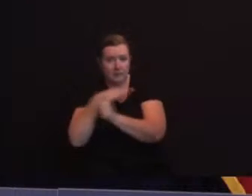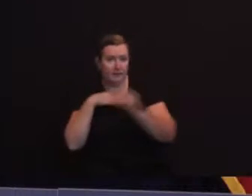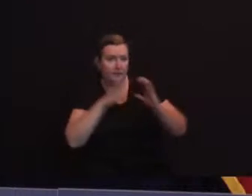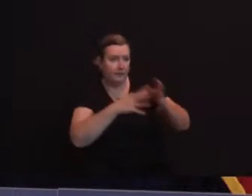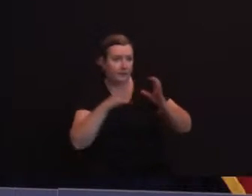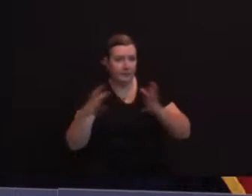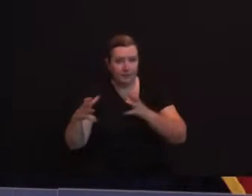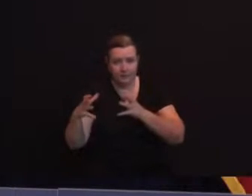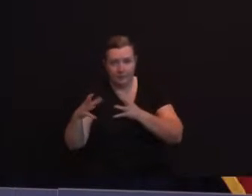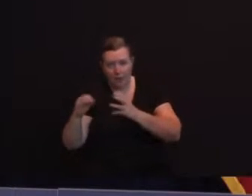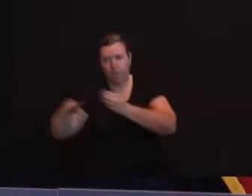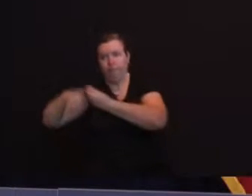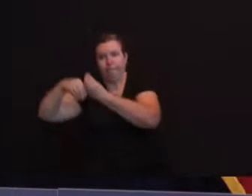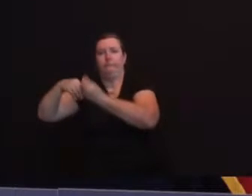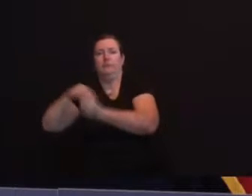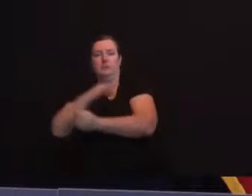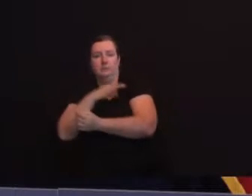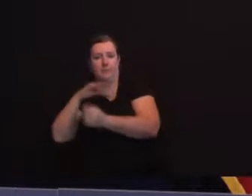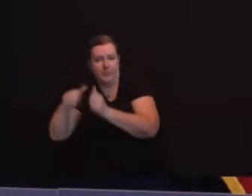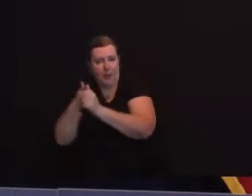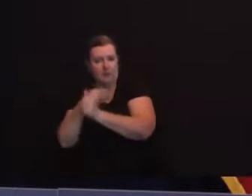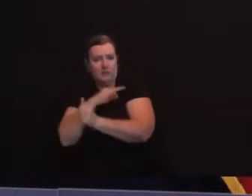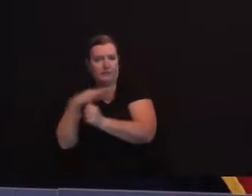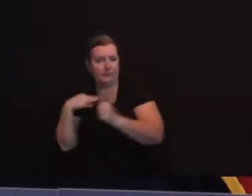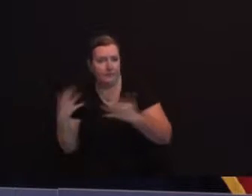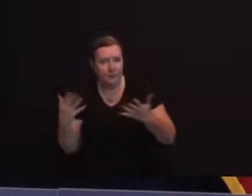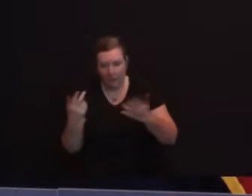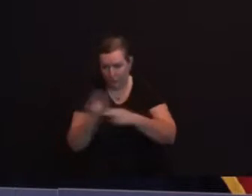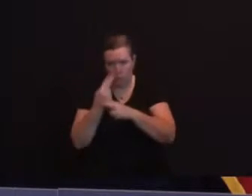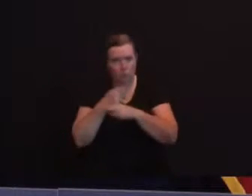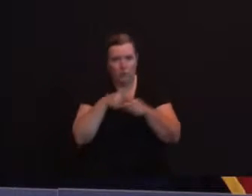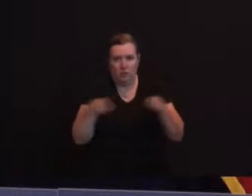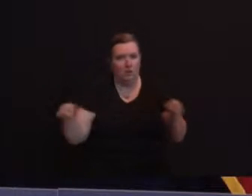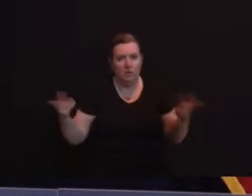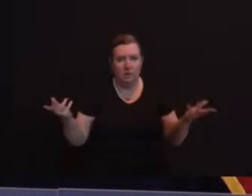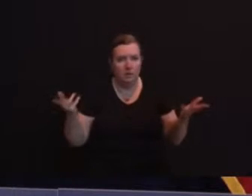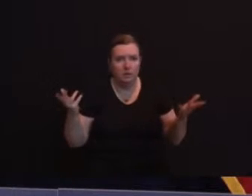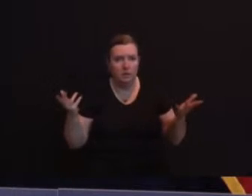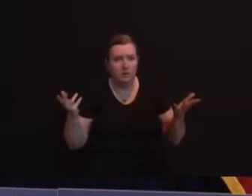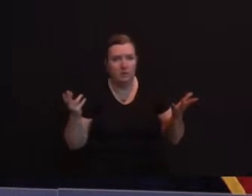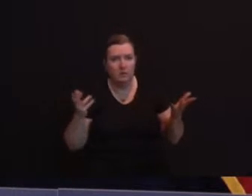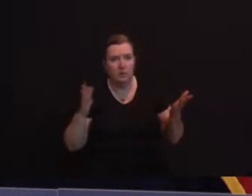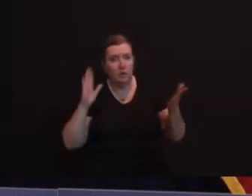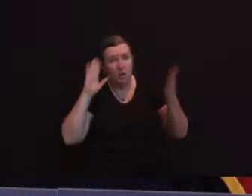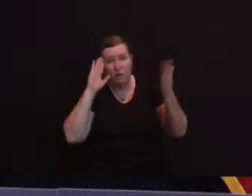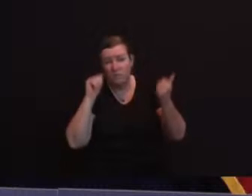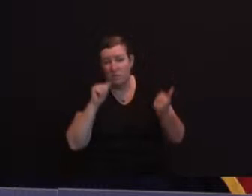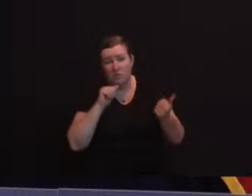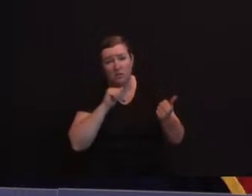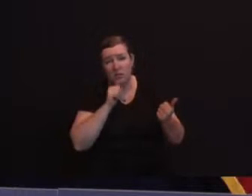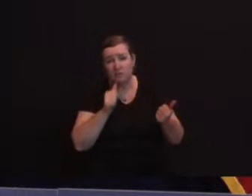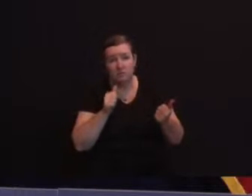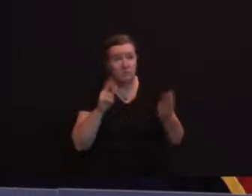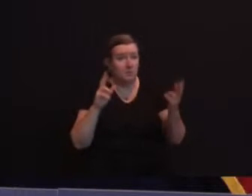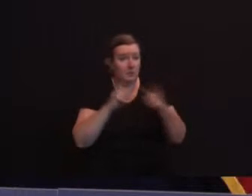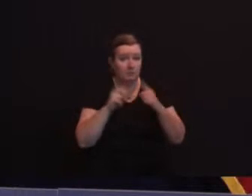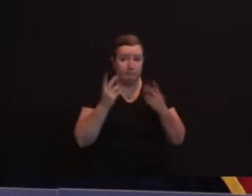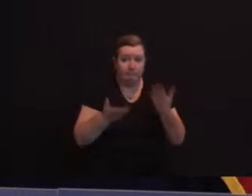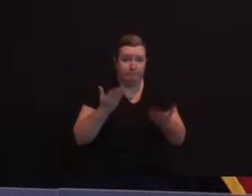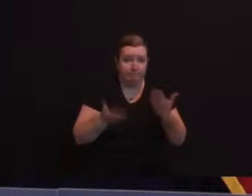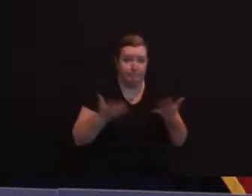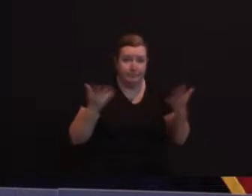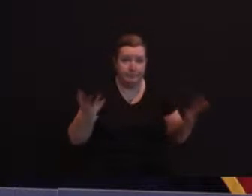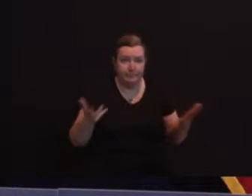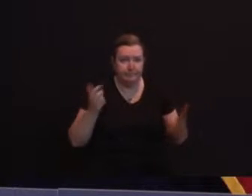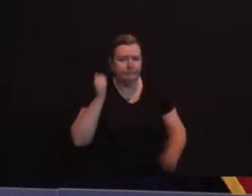in line. You may have to use it. We really hope not, but we look at this every day,